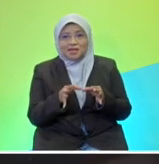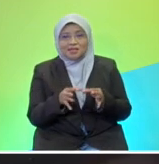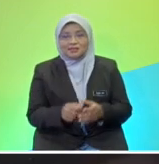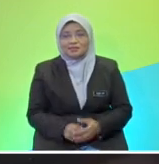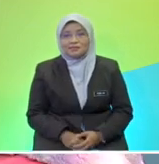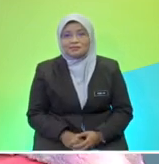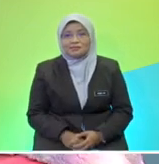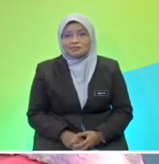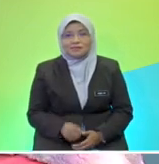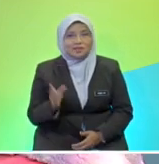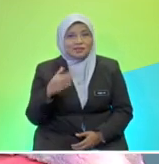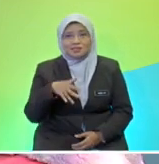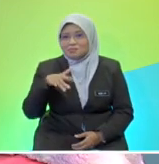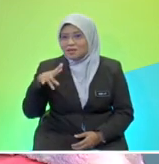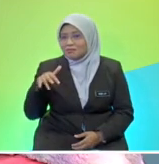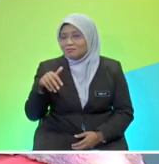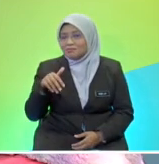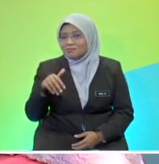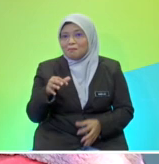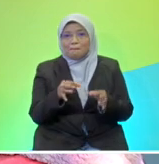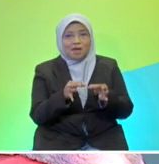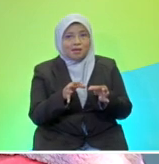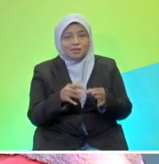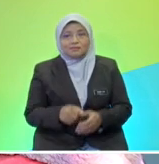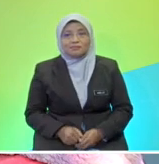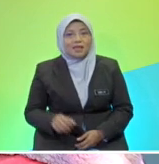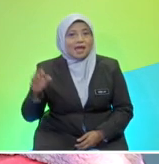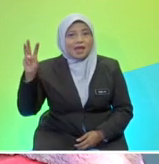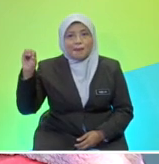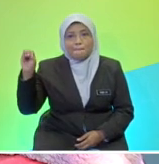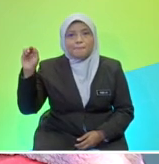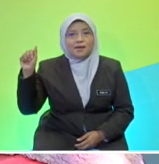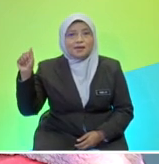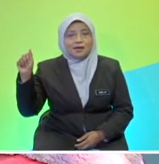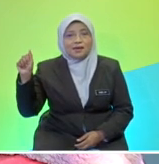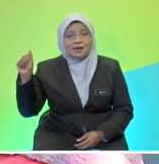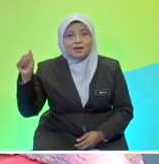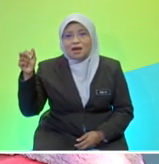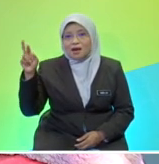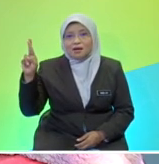Okay, let's spell marbles. M-A-R-B-L-E-S.